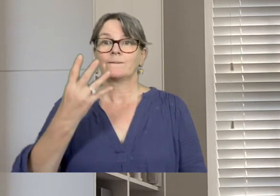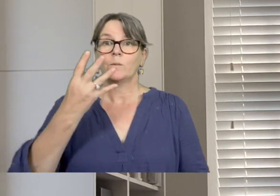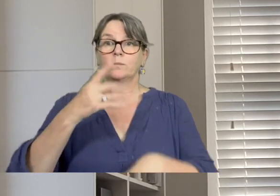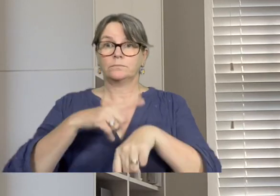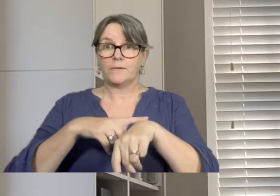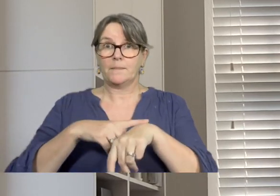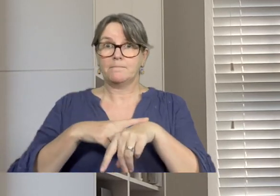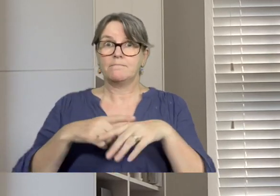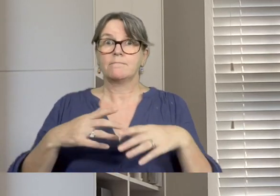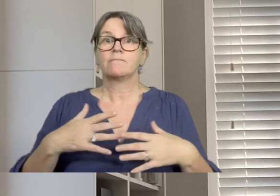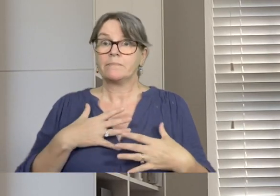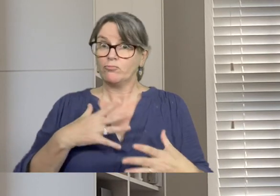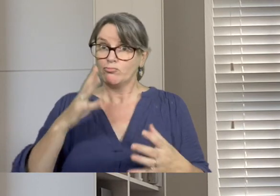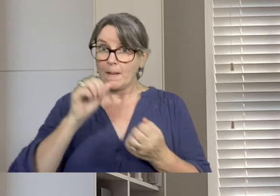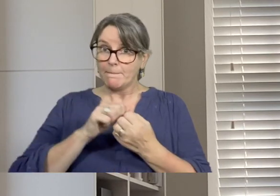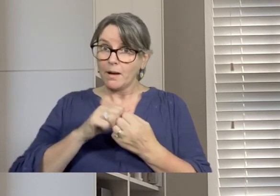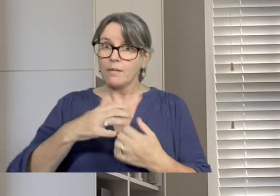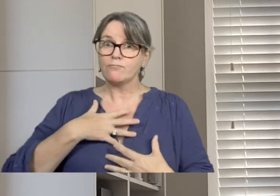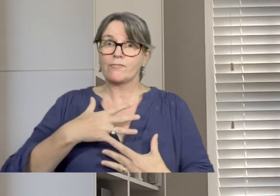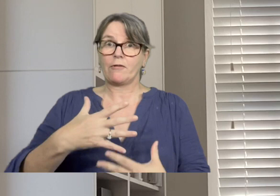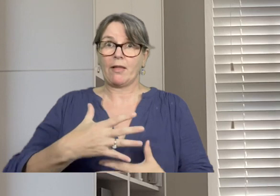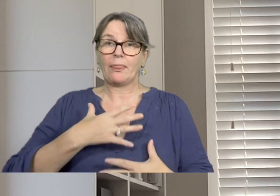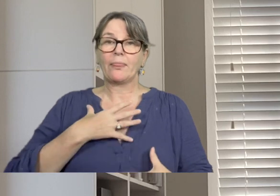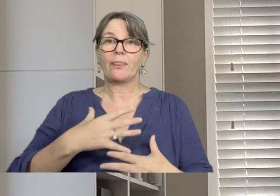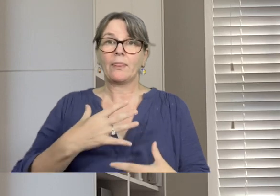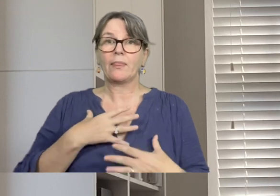3. Last one, 4.